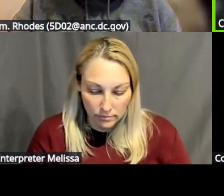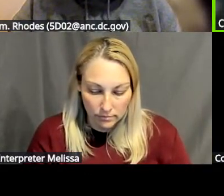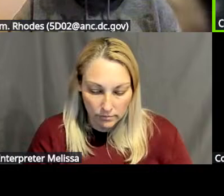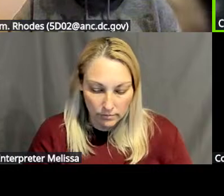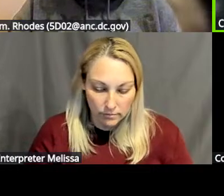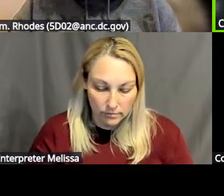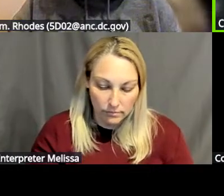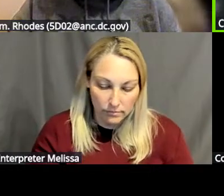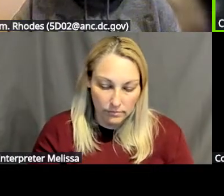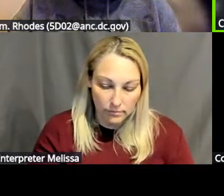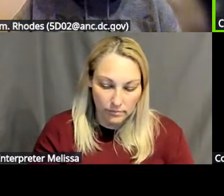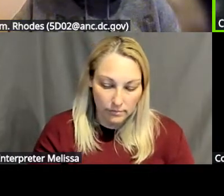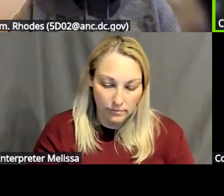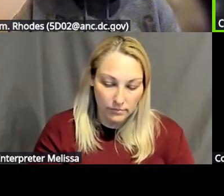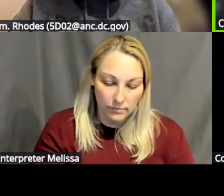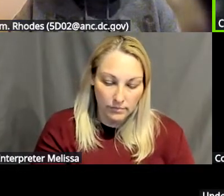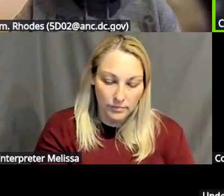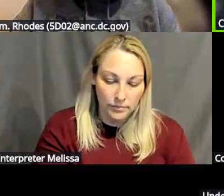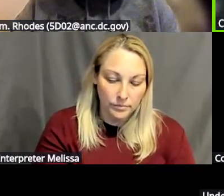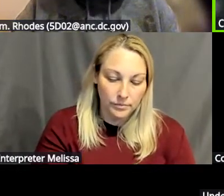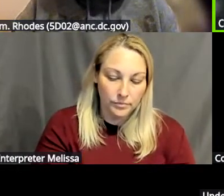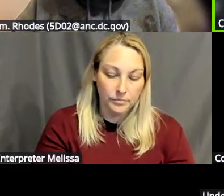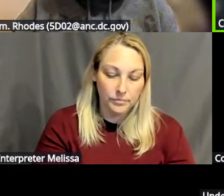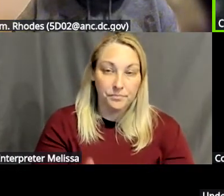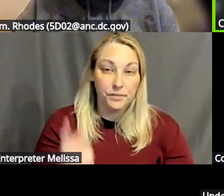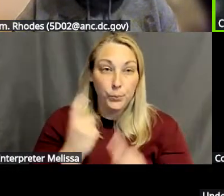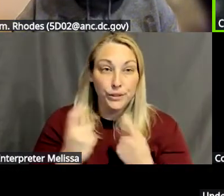Are there any questions from the commission?